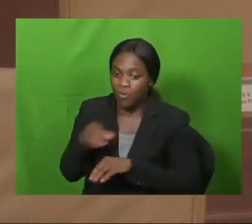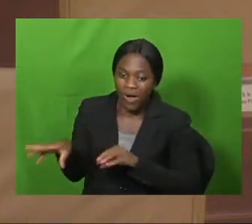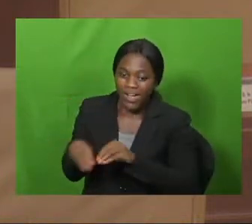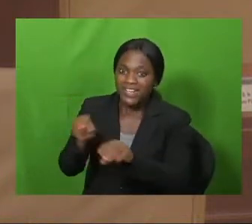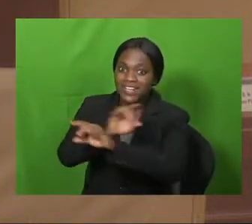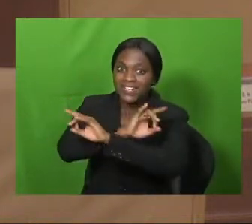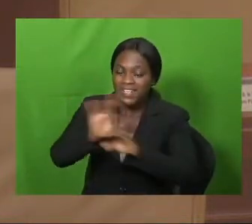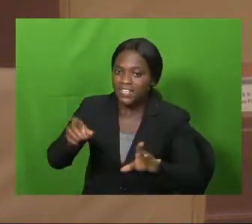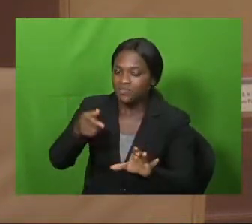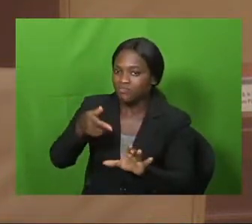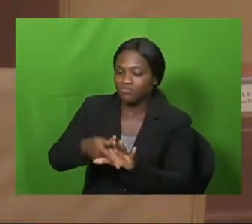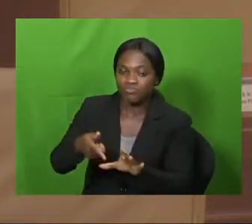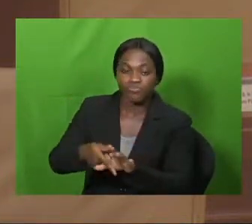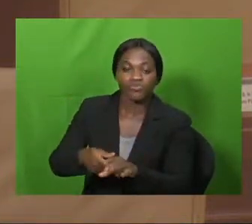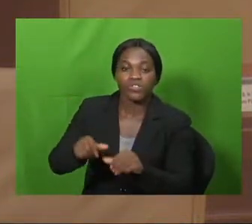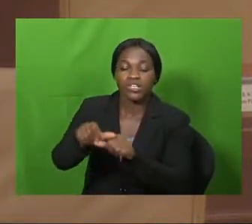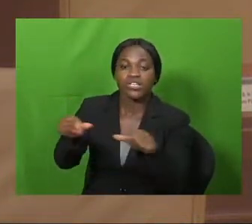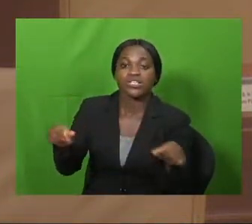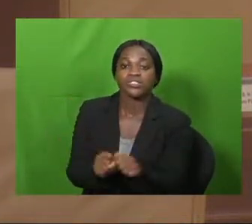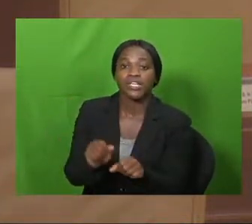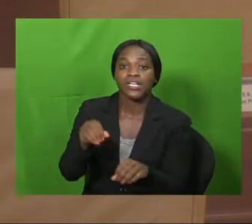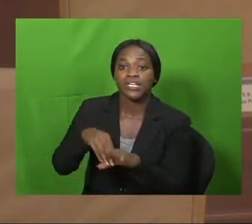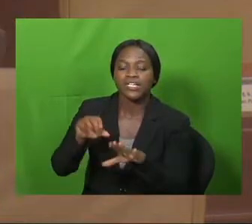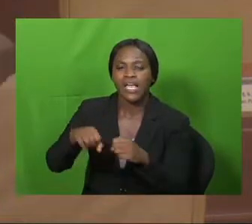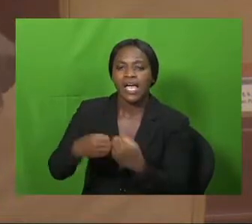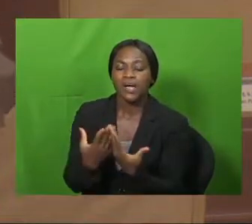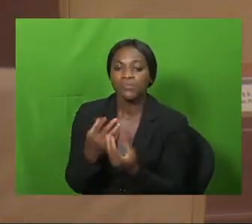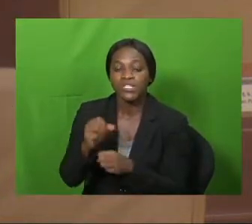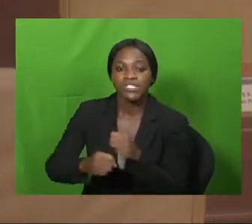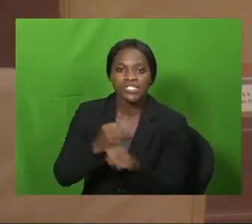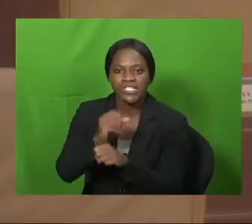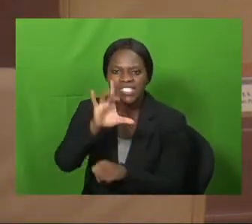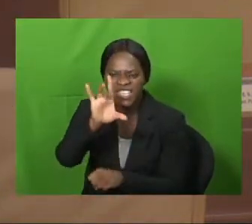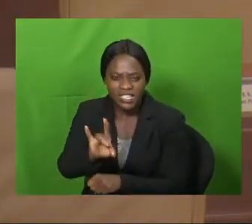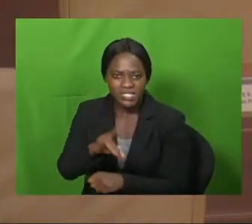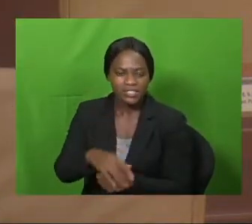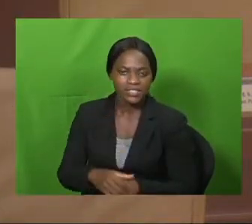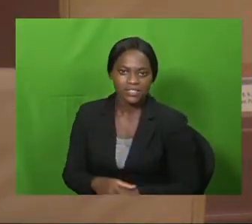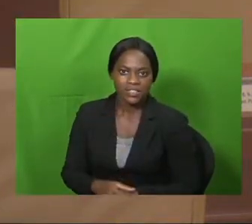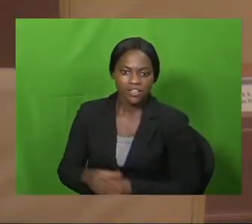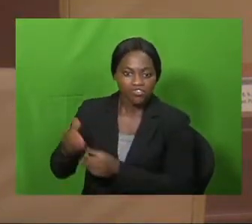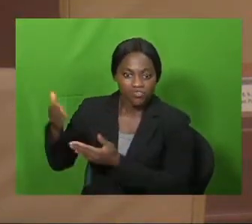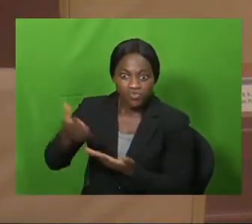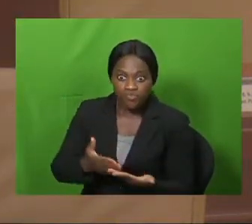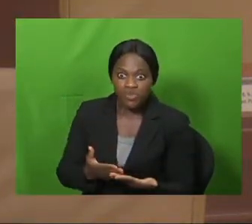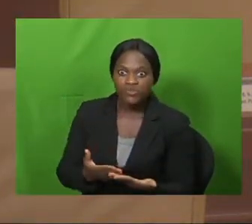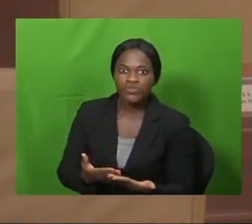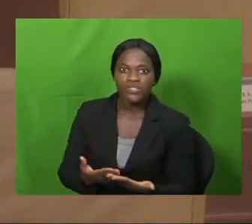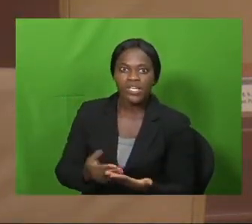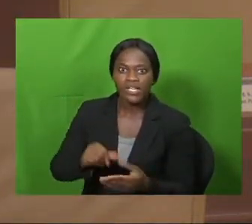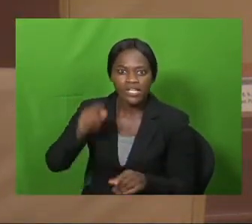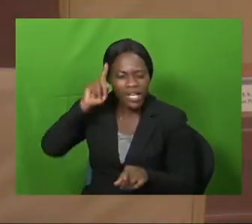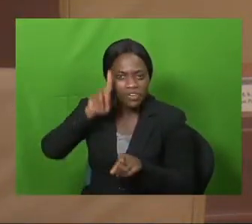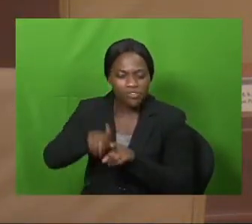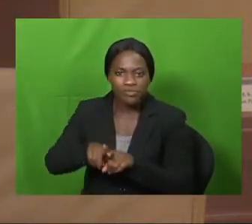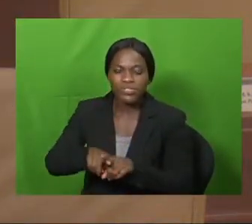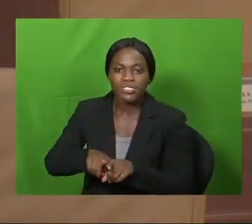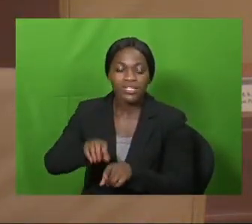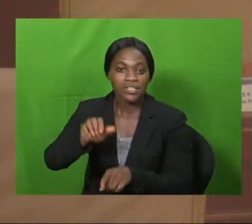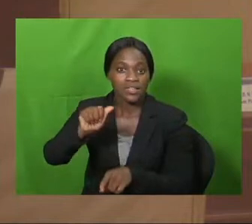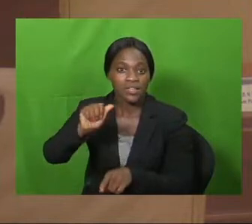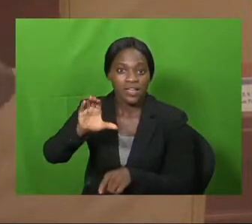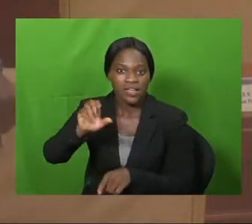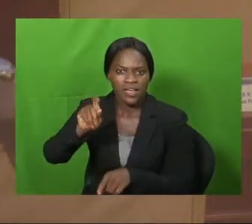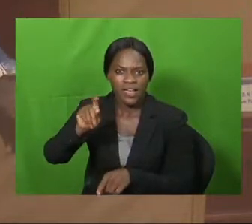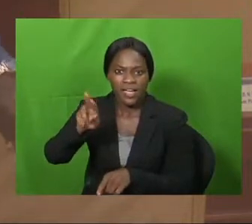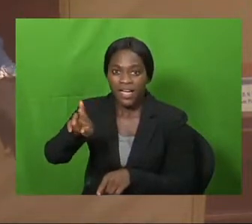petroleum sector in 8 years. You came here with the Arcade deal. It has failed. AGM has withdrawn from the Arcade deal.